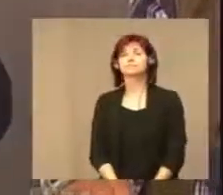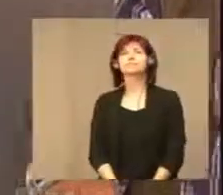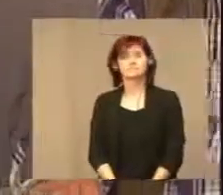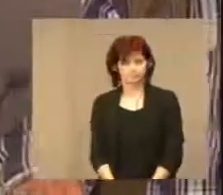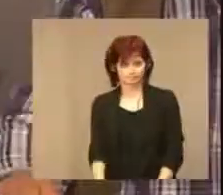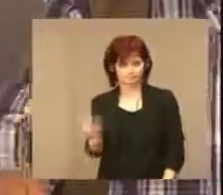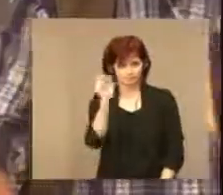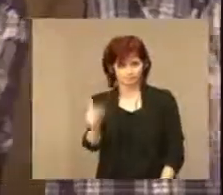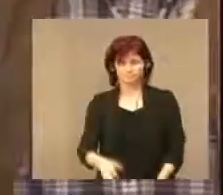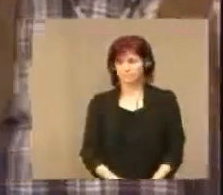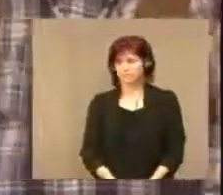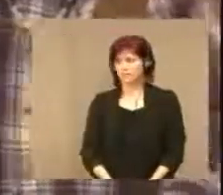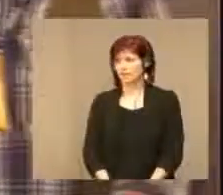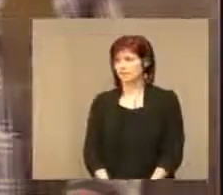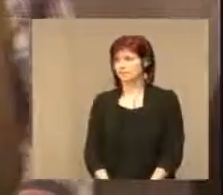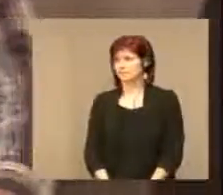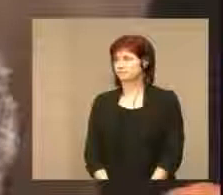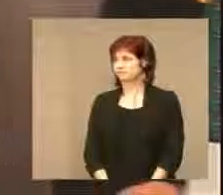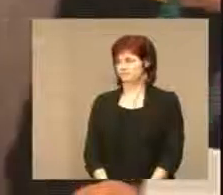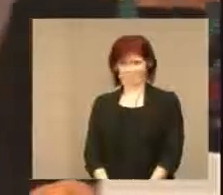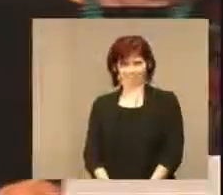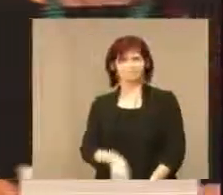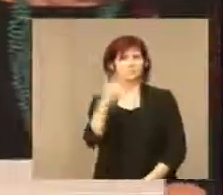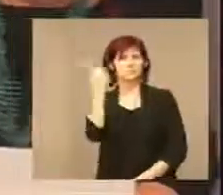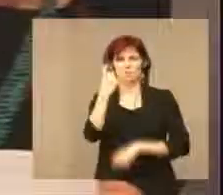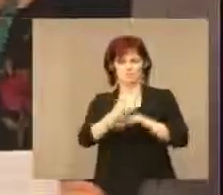Okay, so we have a question.